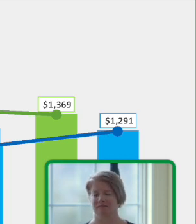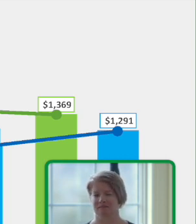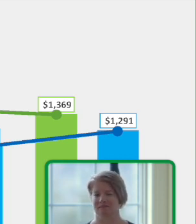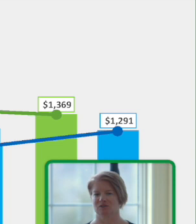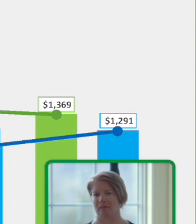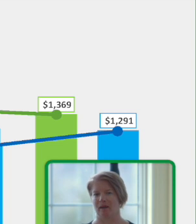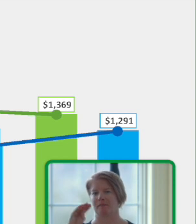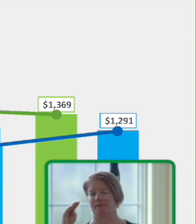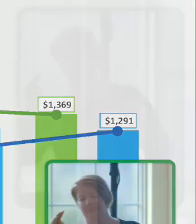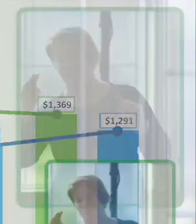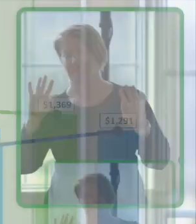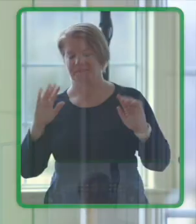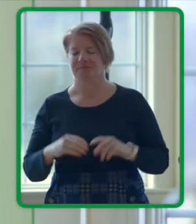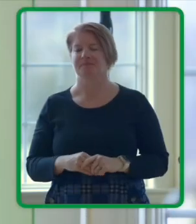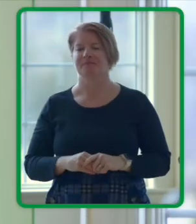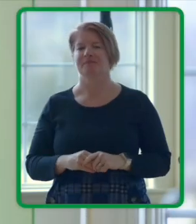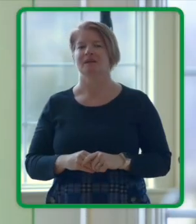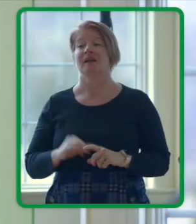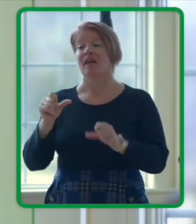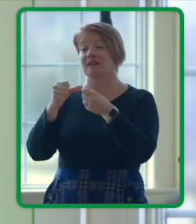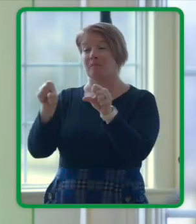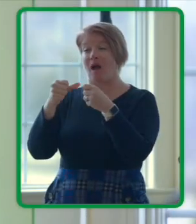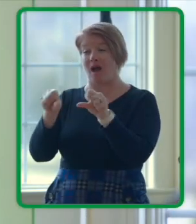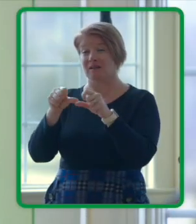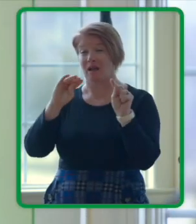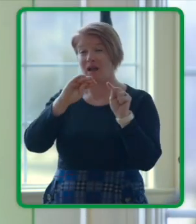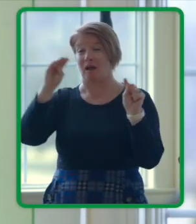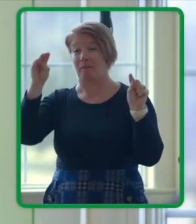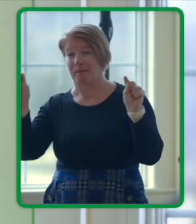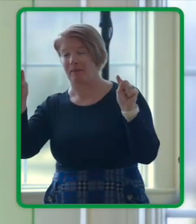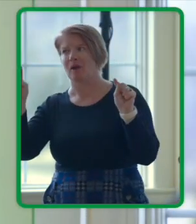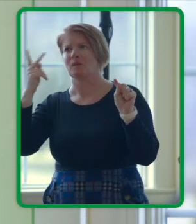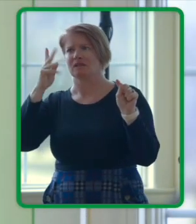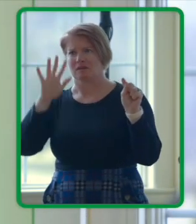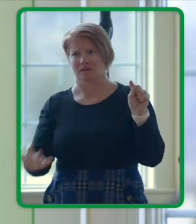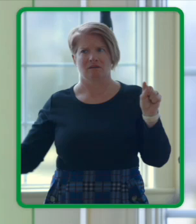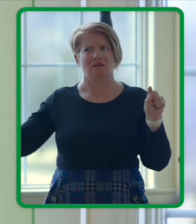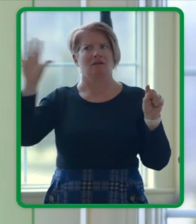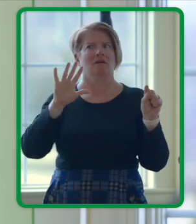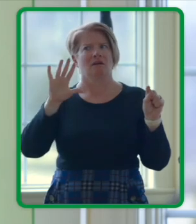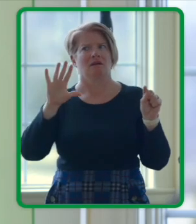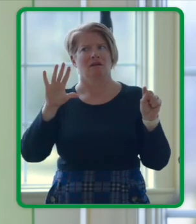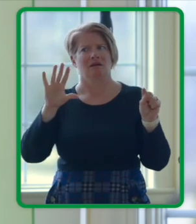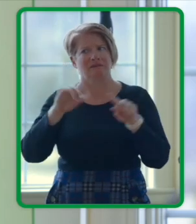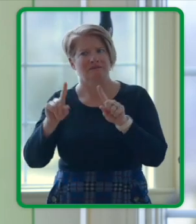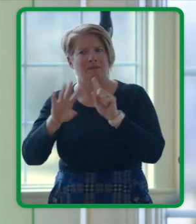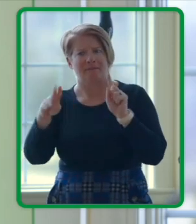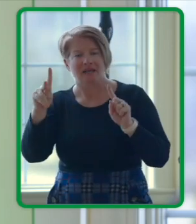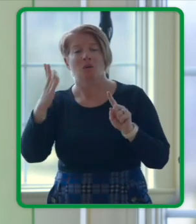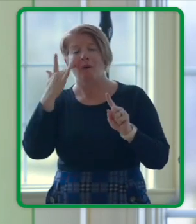Declining deposit balances was a trend seen throughout the industry as consumers utilized more of their funds to meet higher